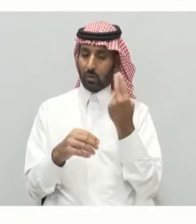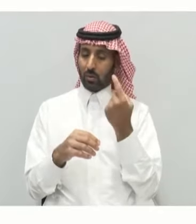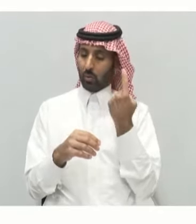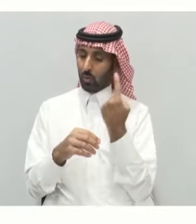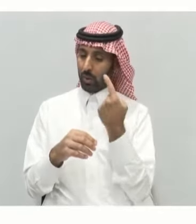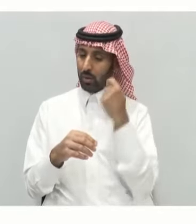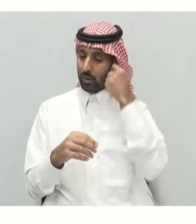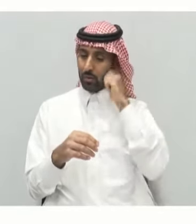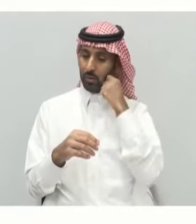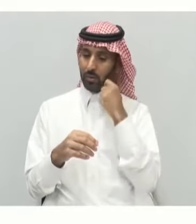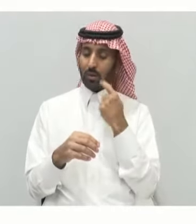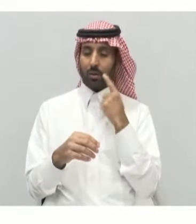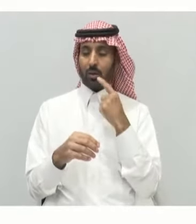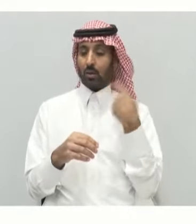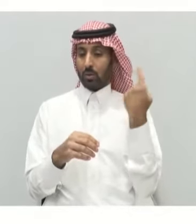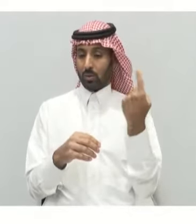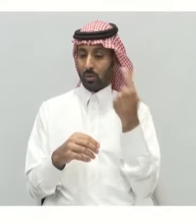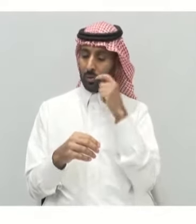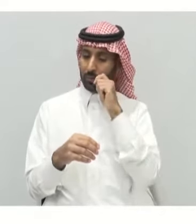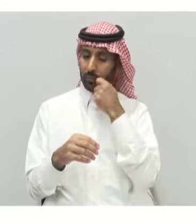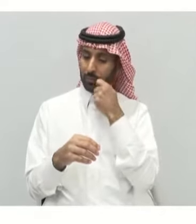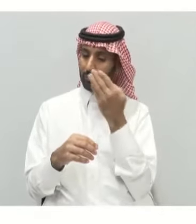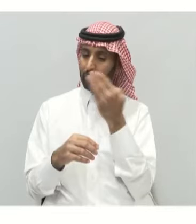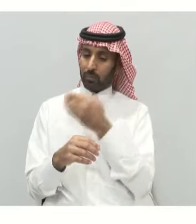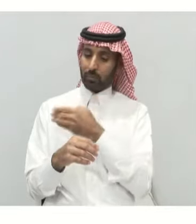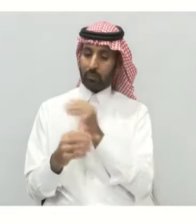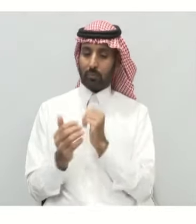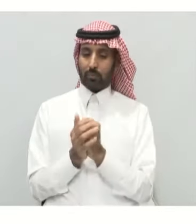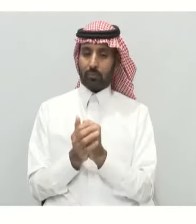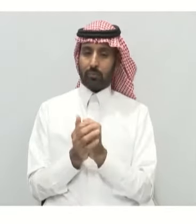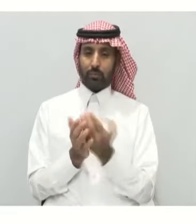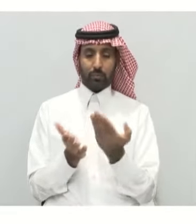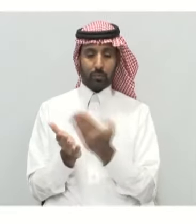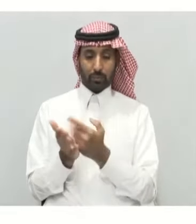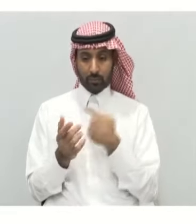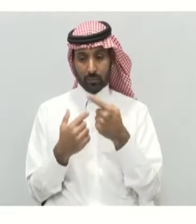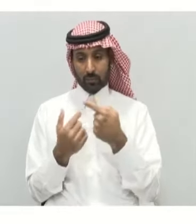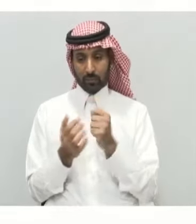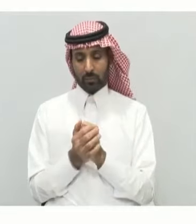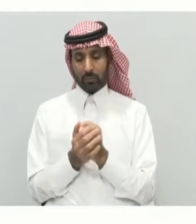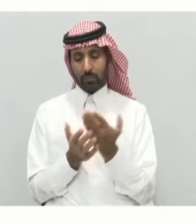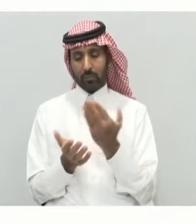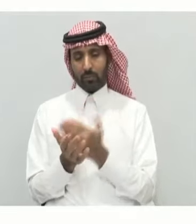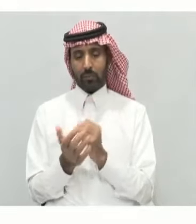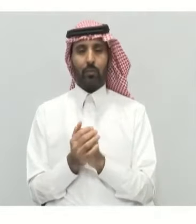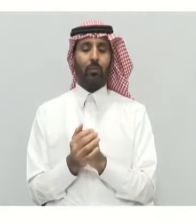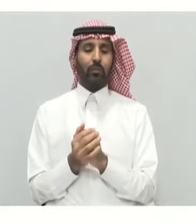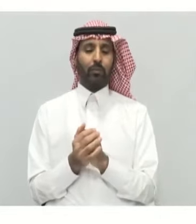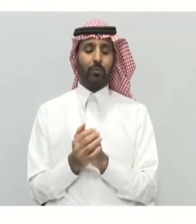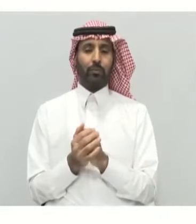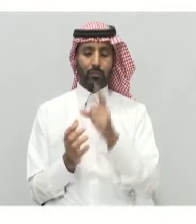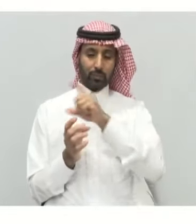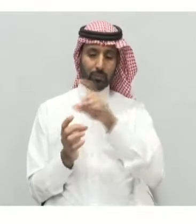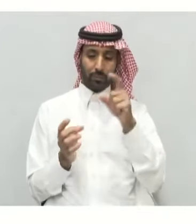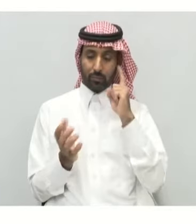pronoun or a singular pronouns. Now, this is we're talking in case the sentence